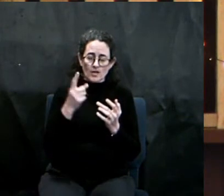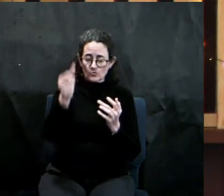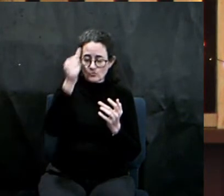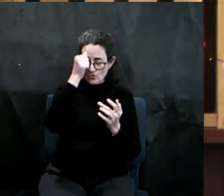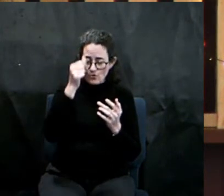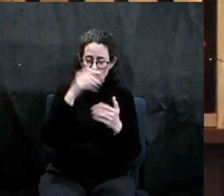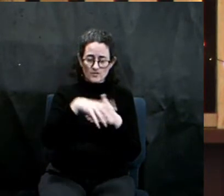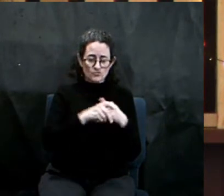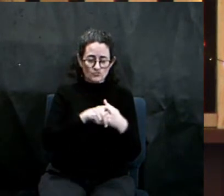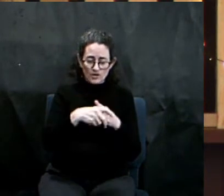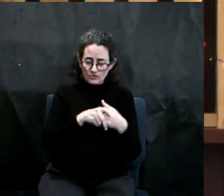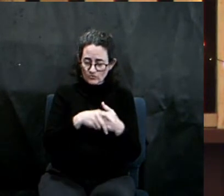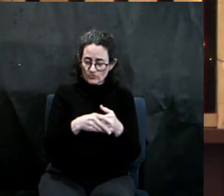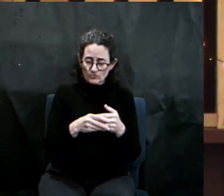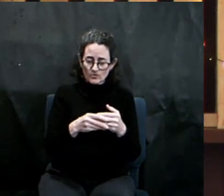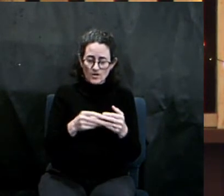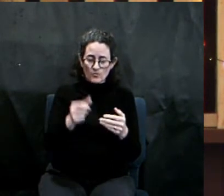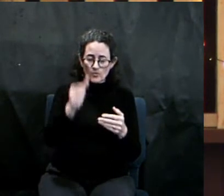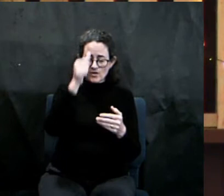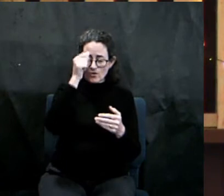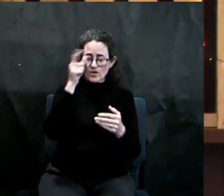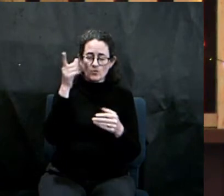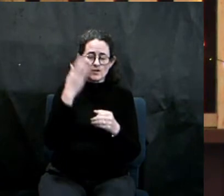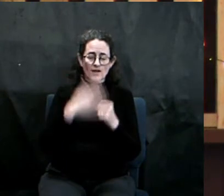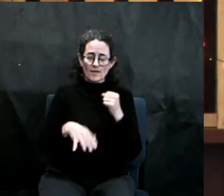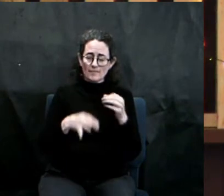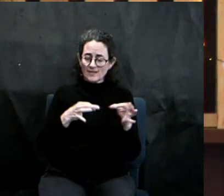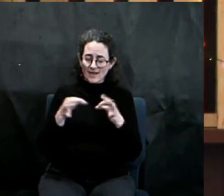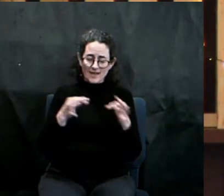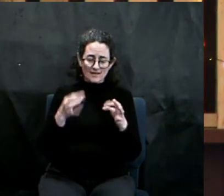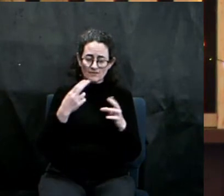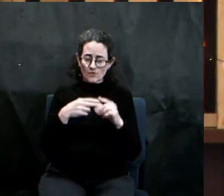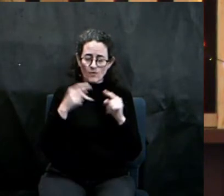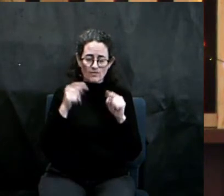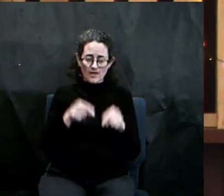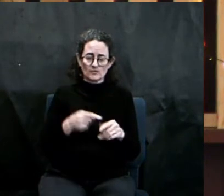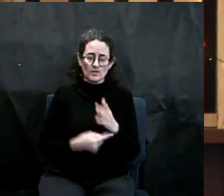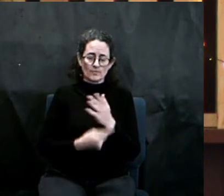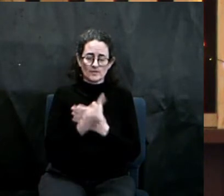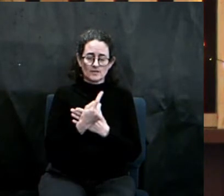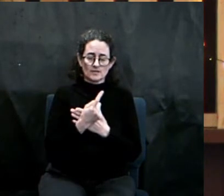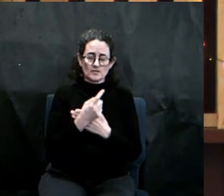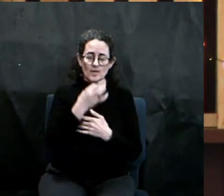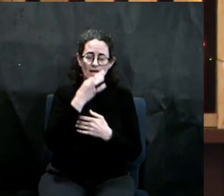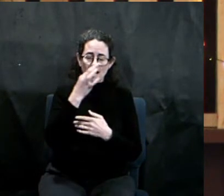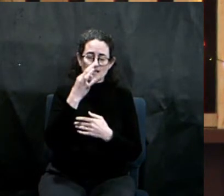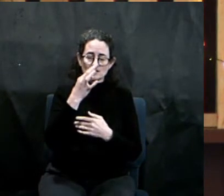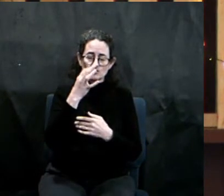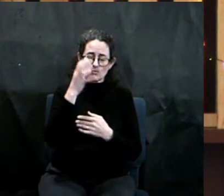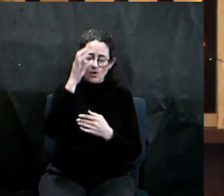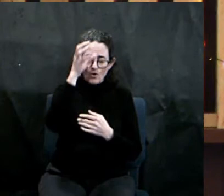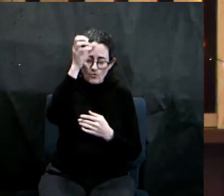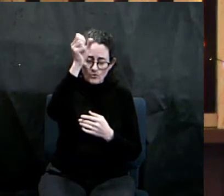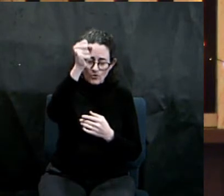God, we know that such pain was not part of your good design for us, and we ask that we will draw strength from Jesus and from your community,